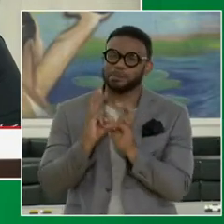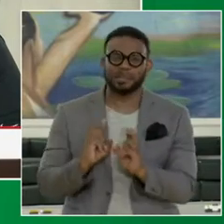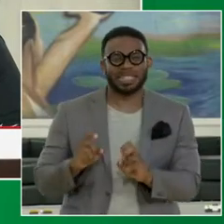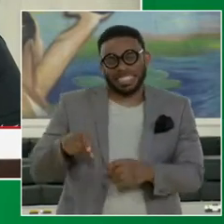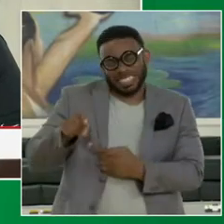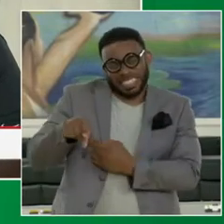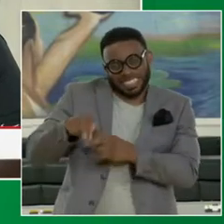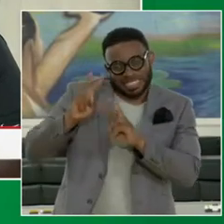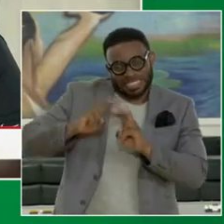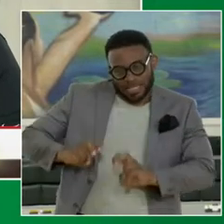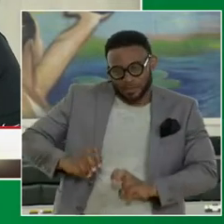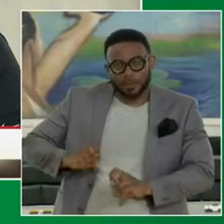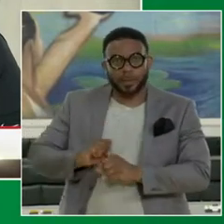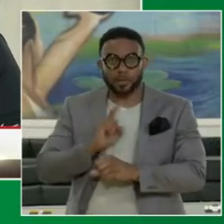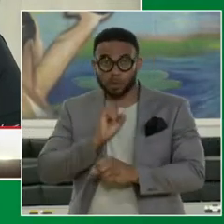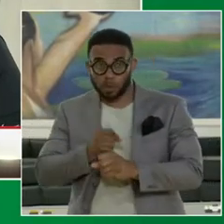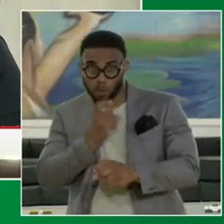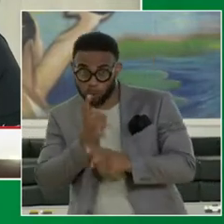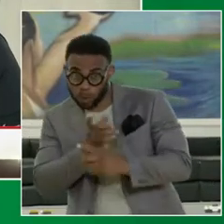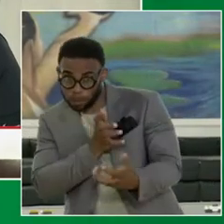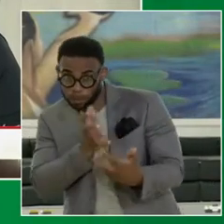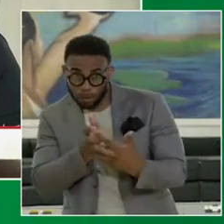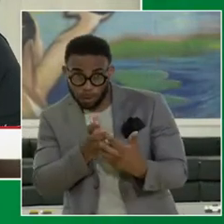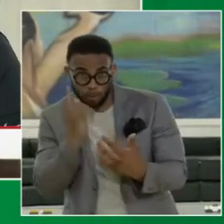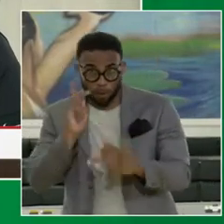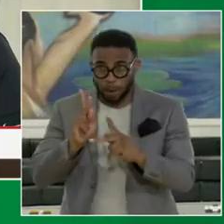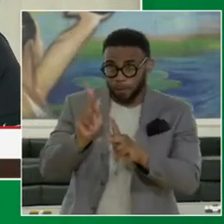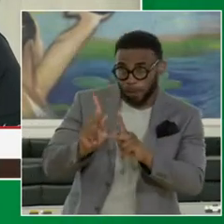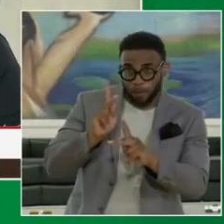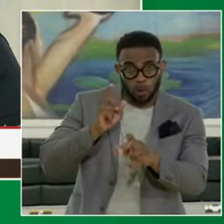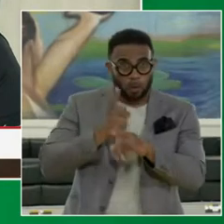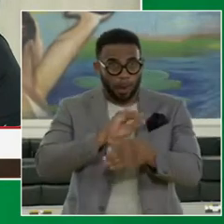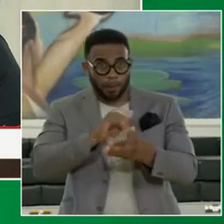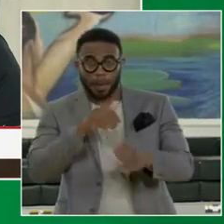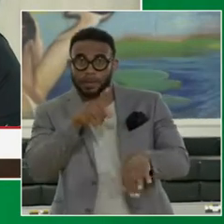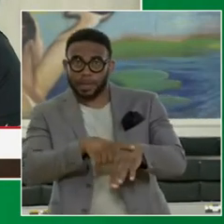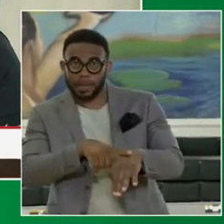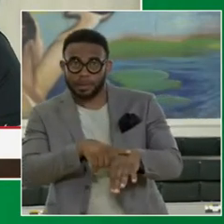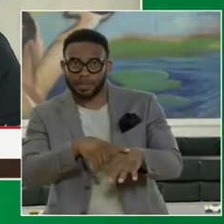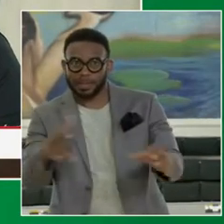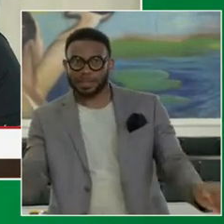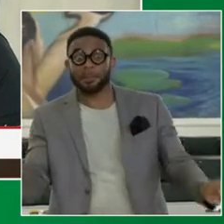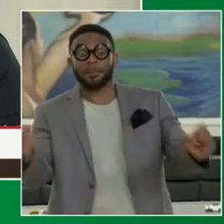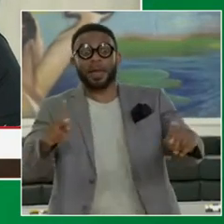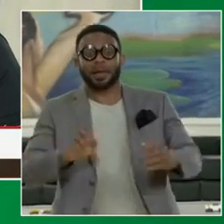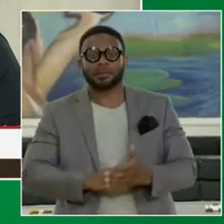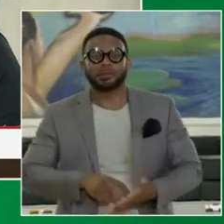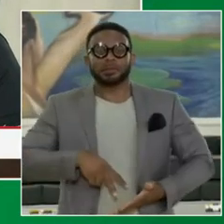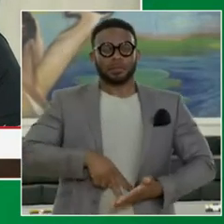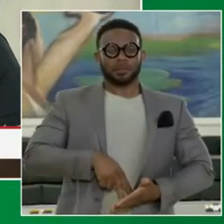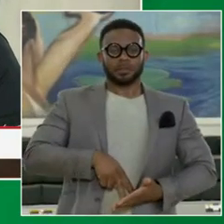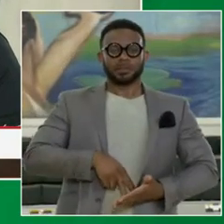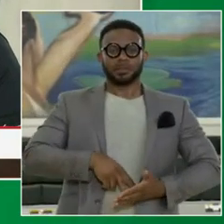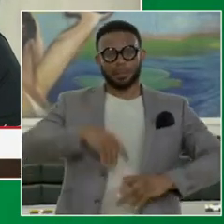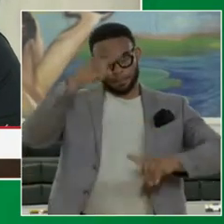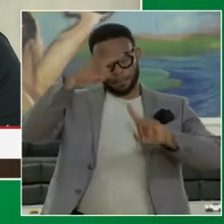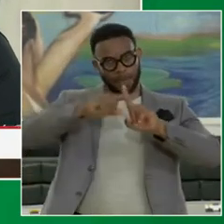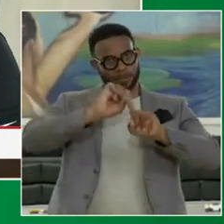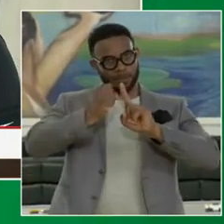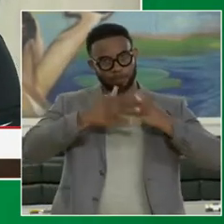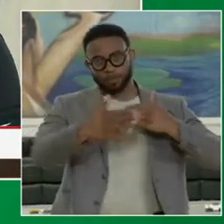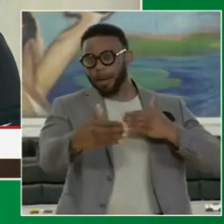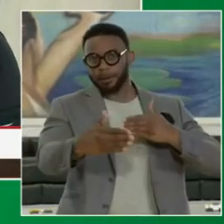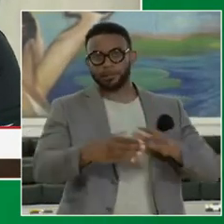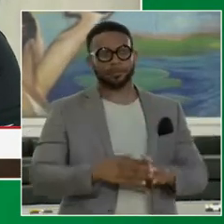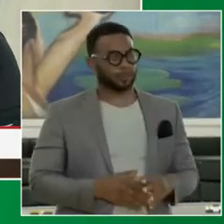needs assessment, and making sure we're getting the right need to the right people for the right amount of time to get them back on their feet and get them into a positive situation that can be carried